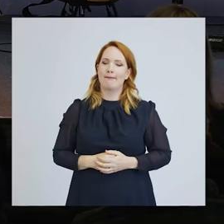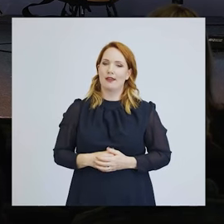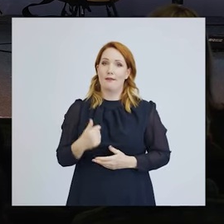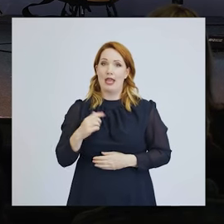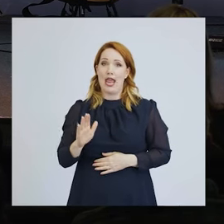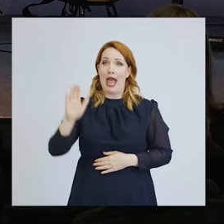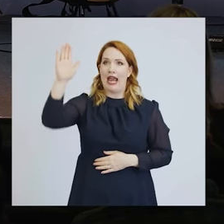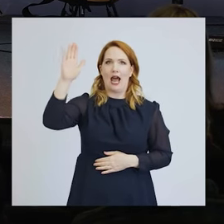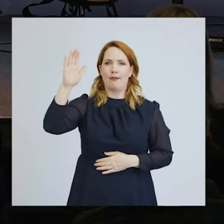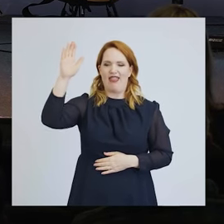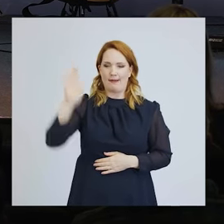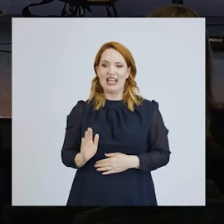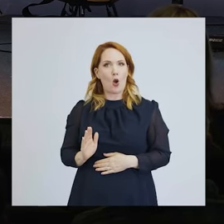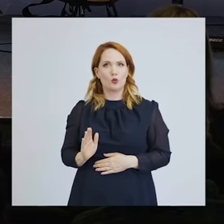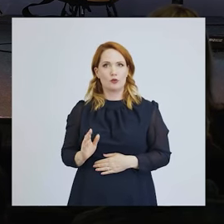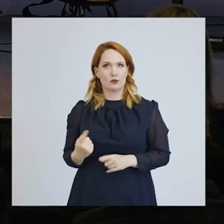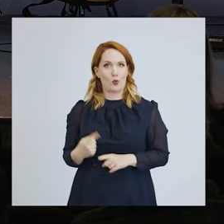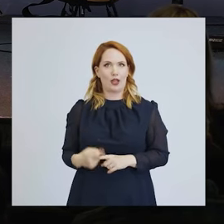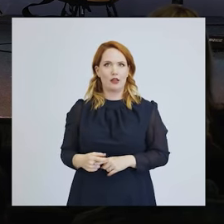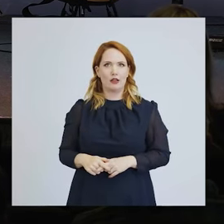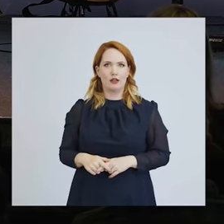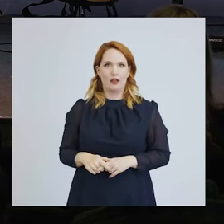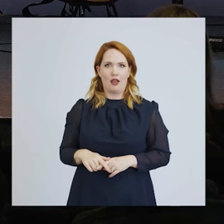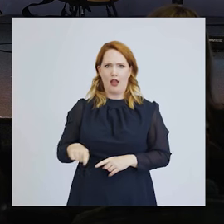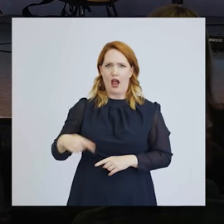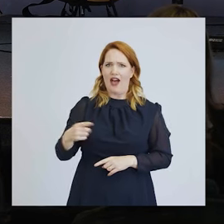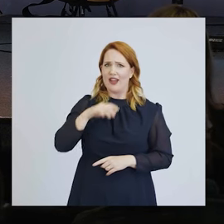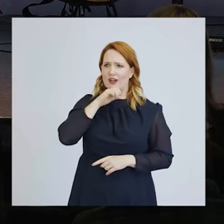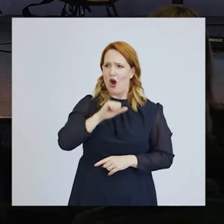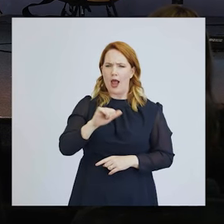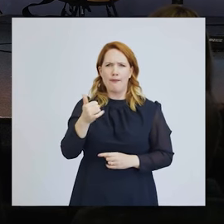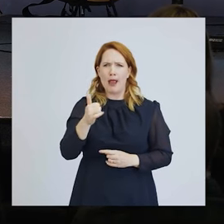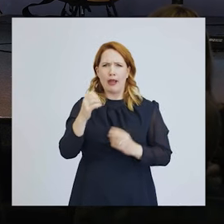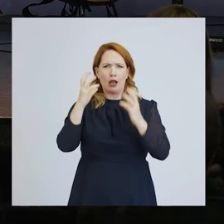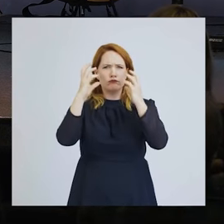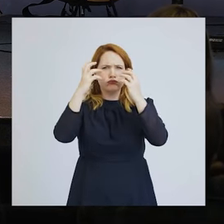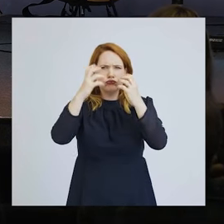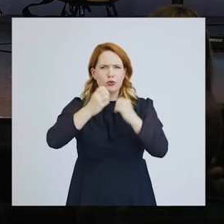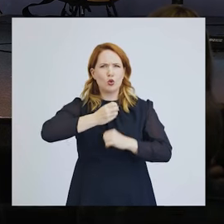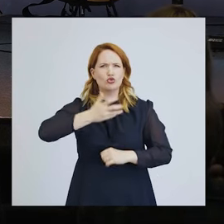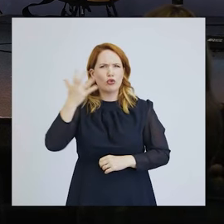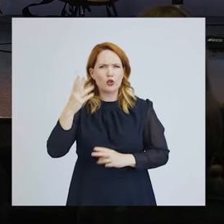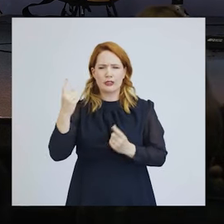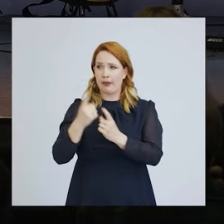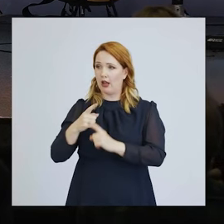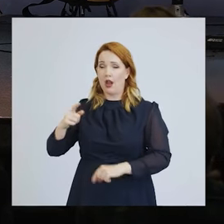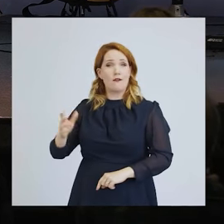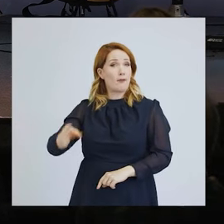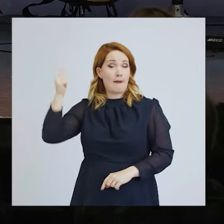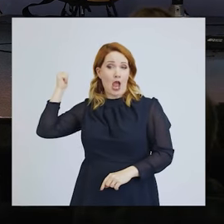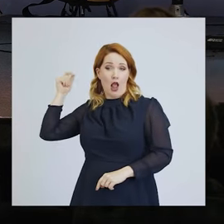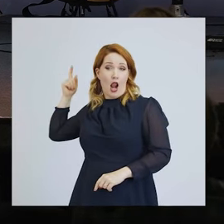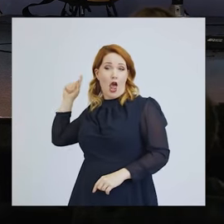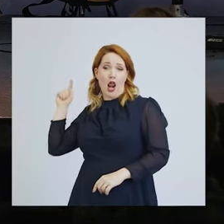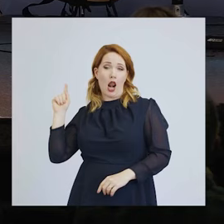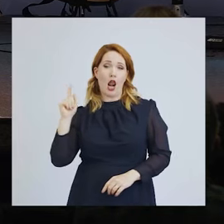Name, and I put my hand up for a second and then quickly put it down. And out of nowhere, this guy that must have been high or drunk